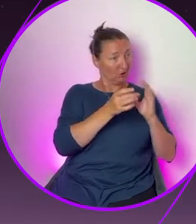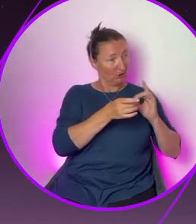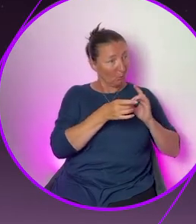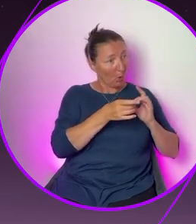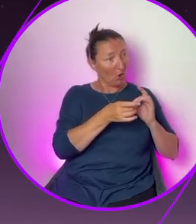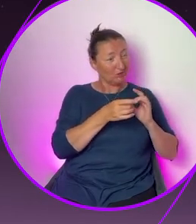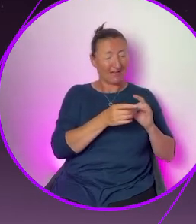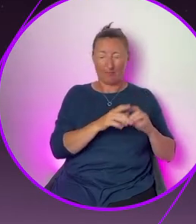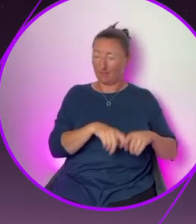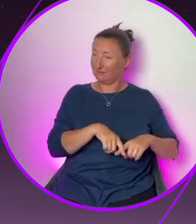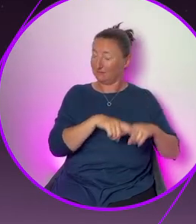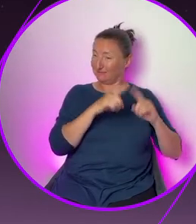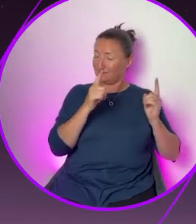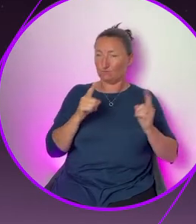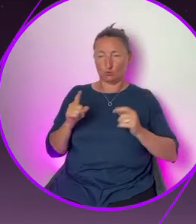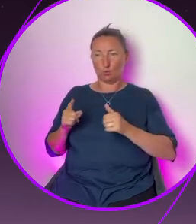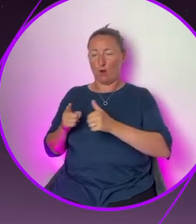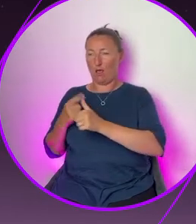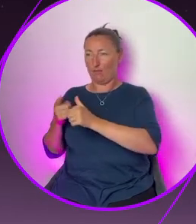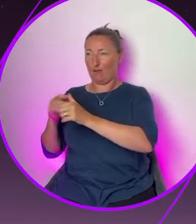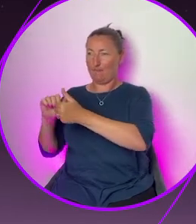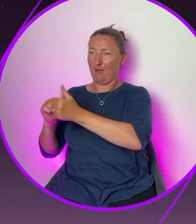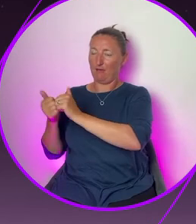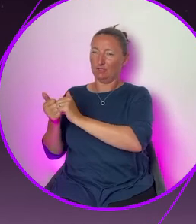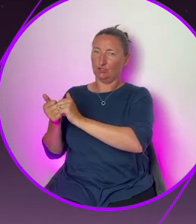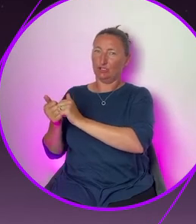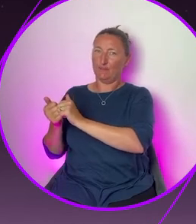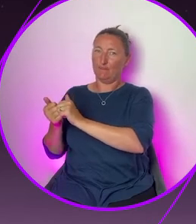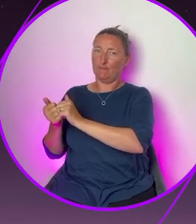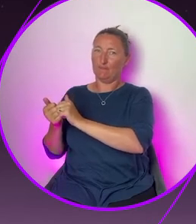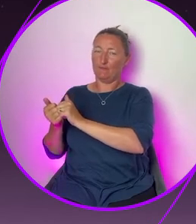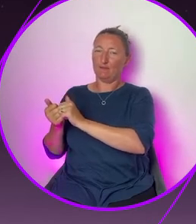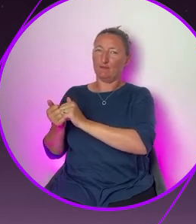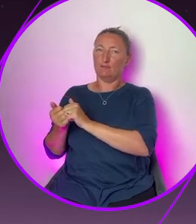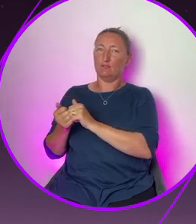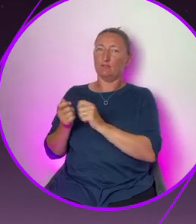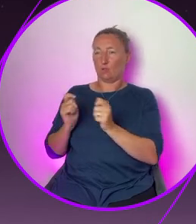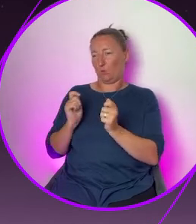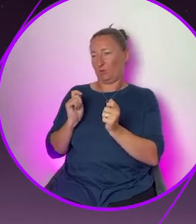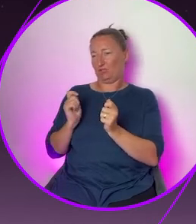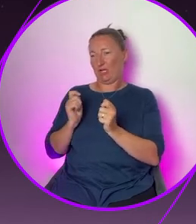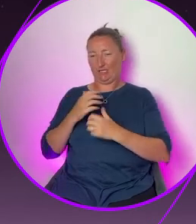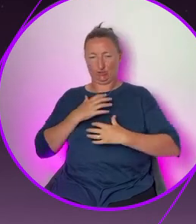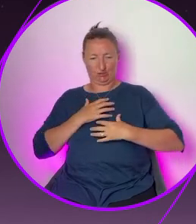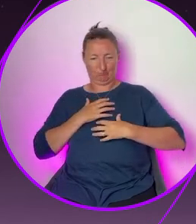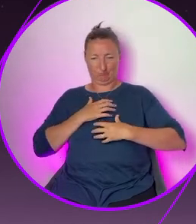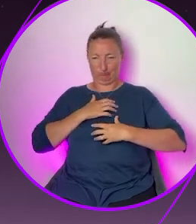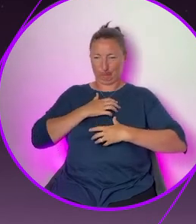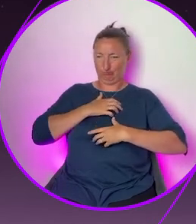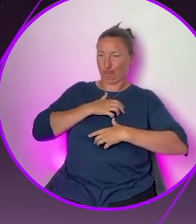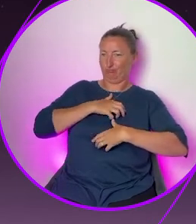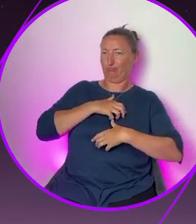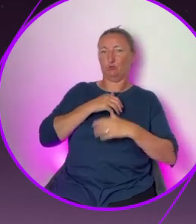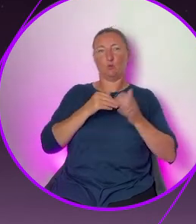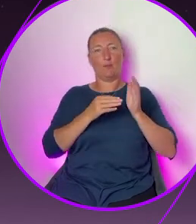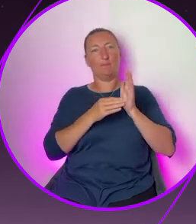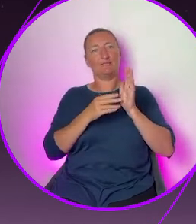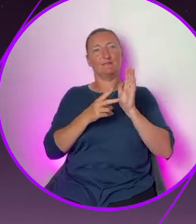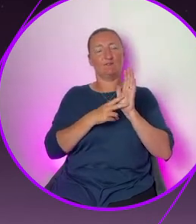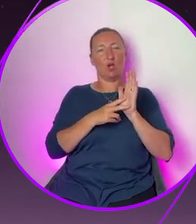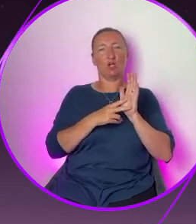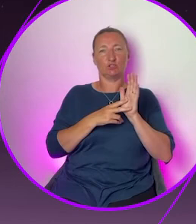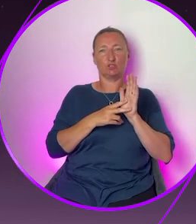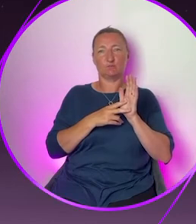different, and that's just sort of this sort of reconfiguration as we move forward into the metaverse is just something we need to